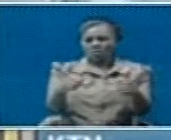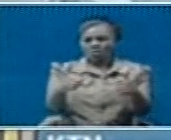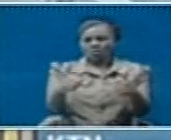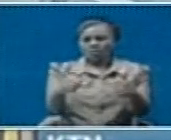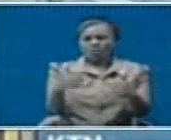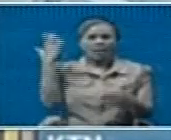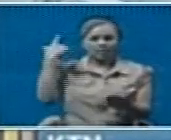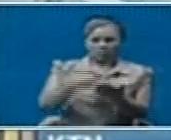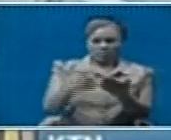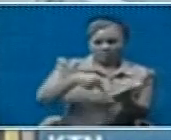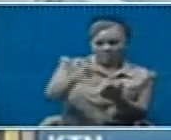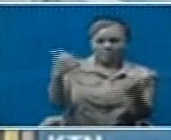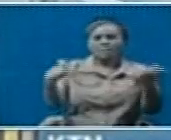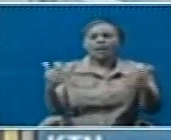last week.